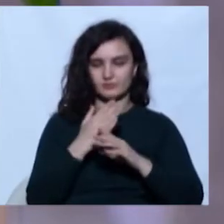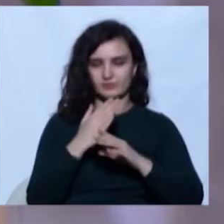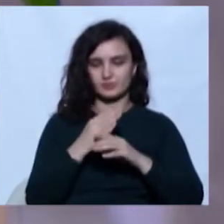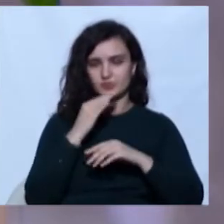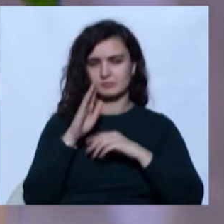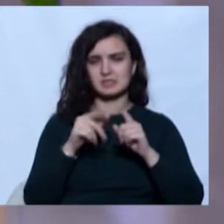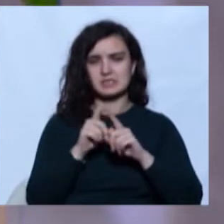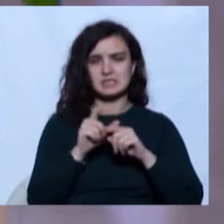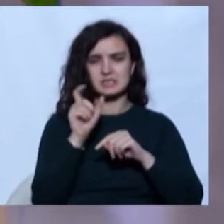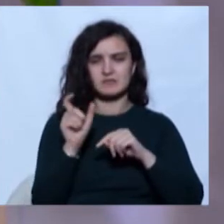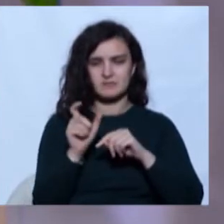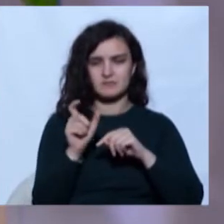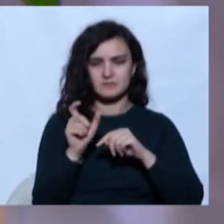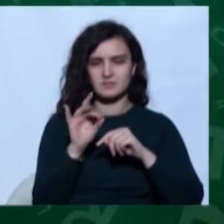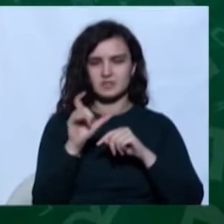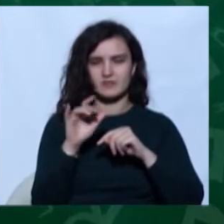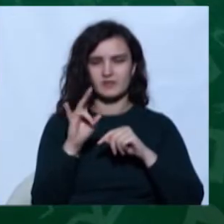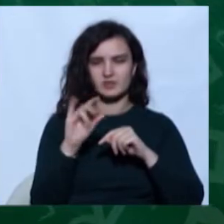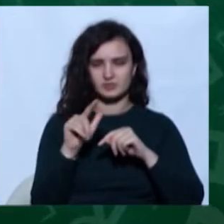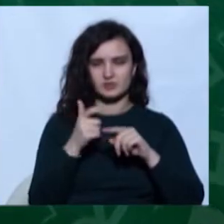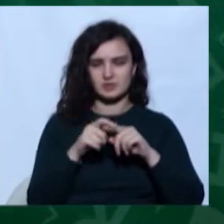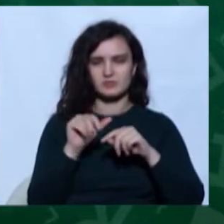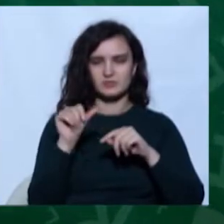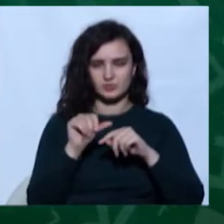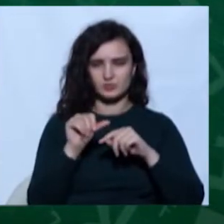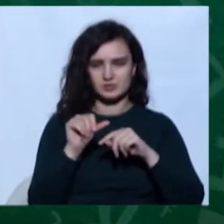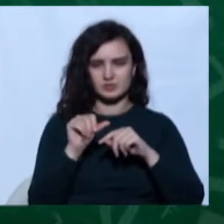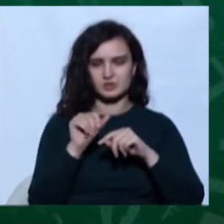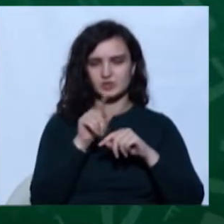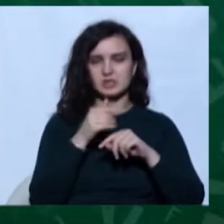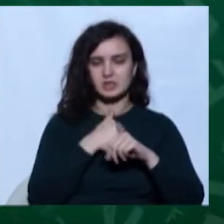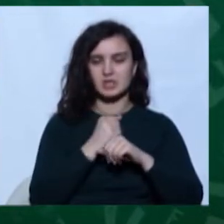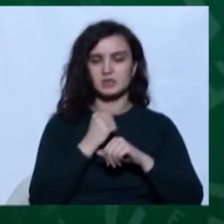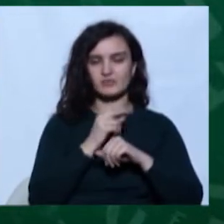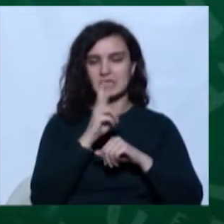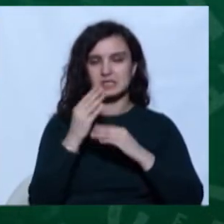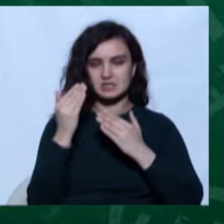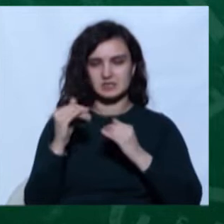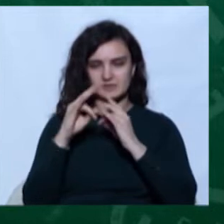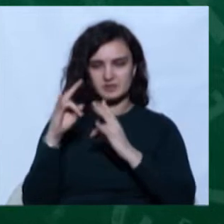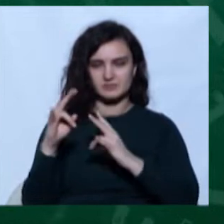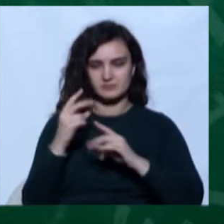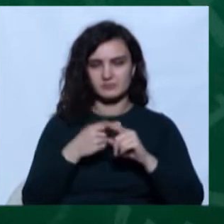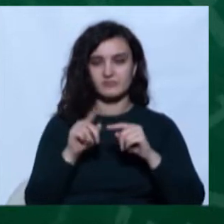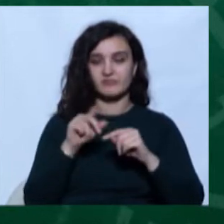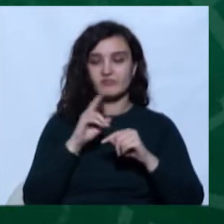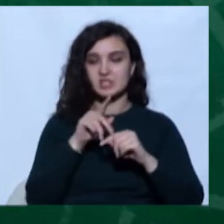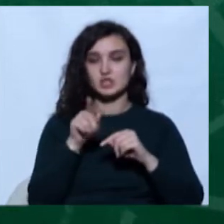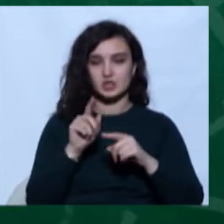last word is revenge, something bad that you want to do to someone who has hurt you